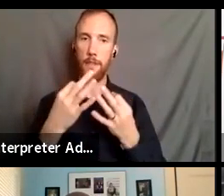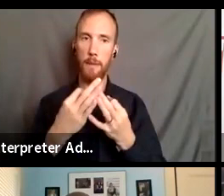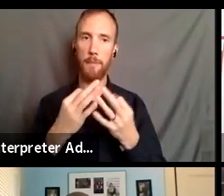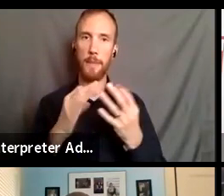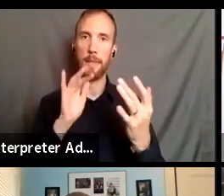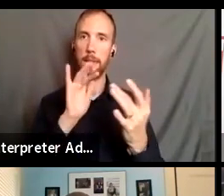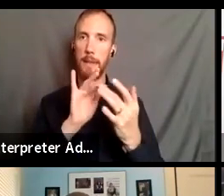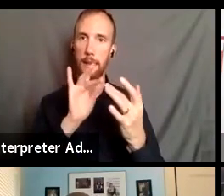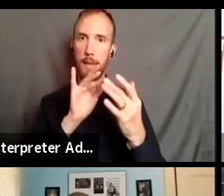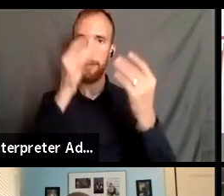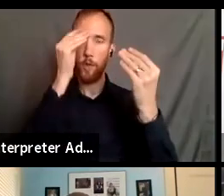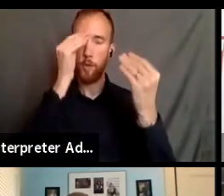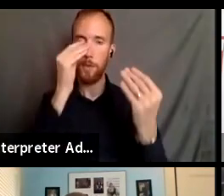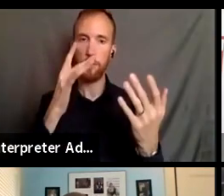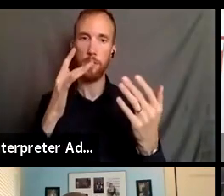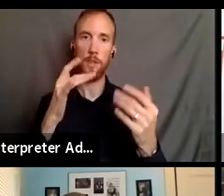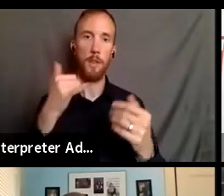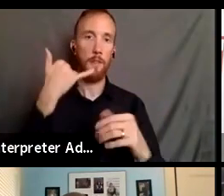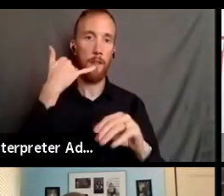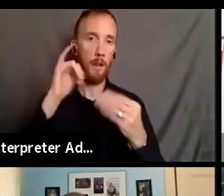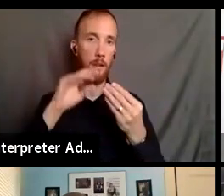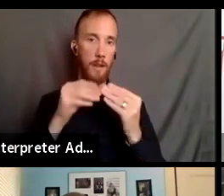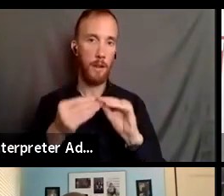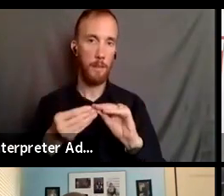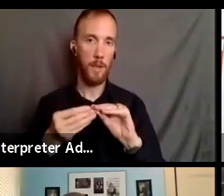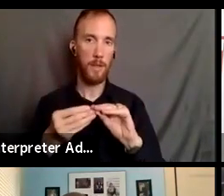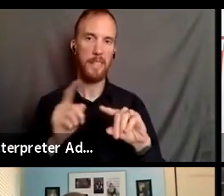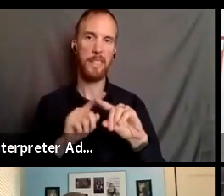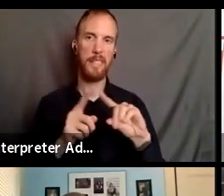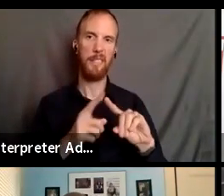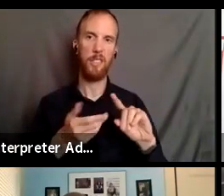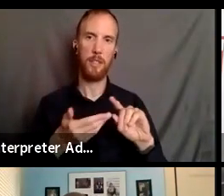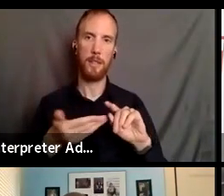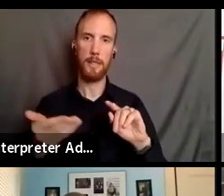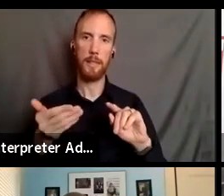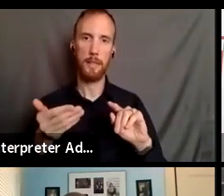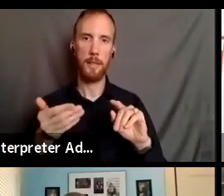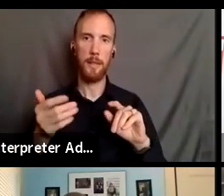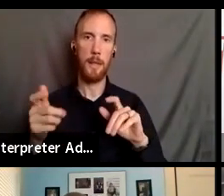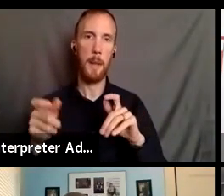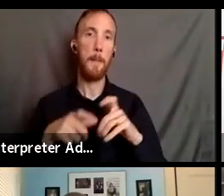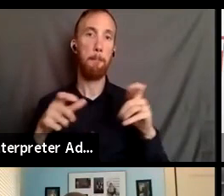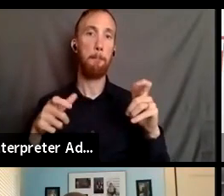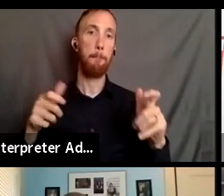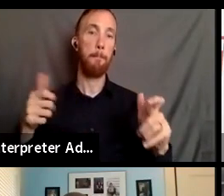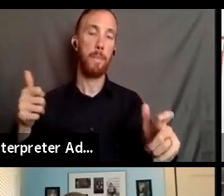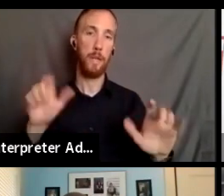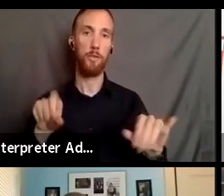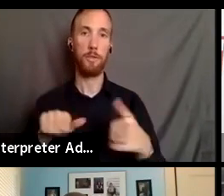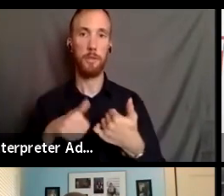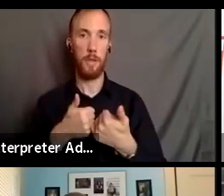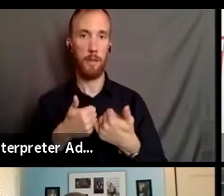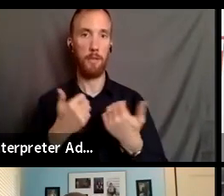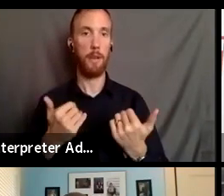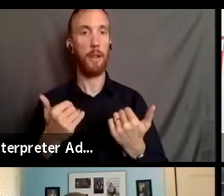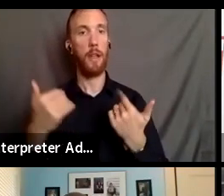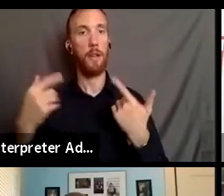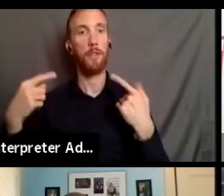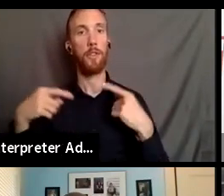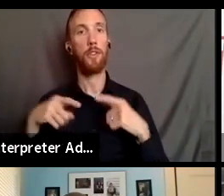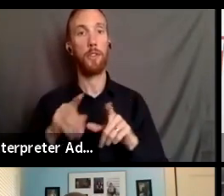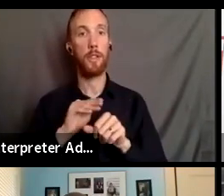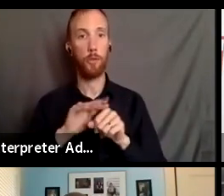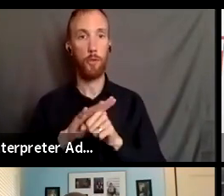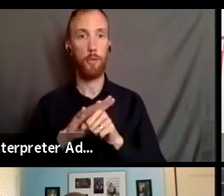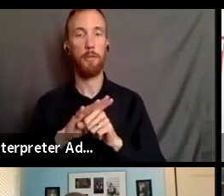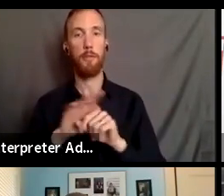number um those are things that again are bigger challenges during um covid but um it's it's either